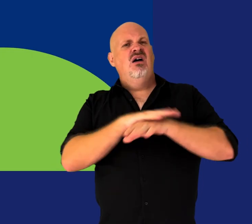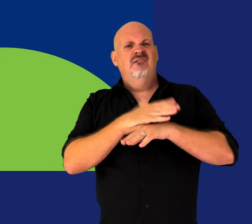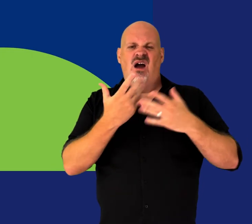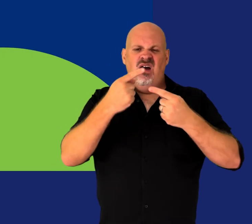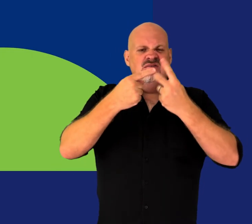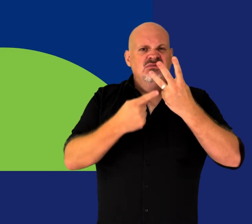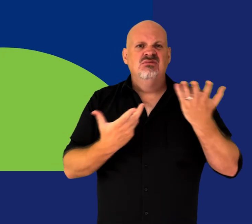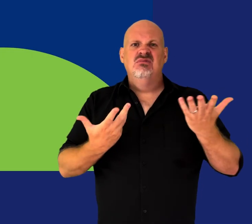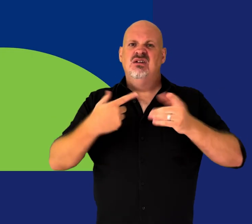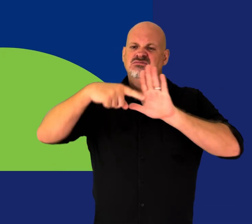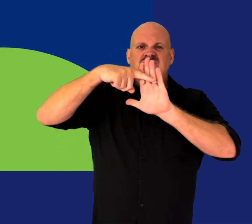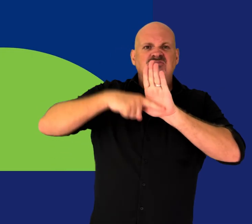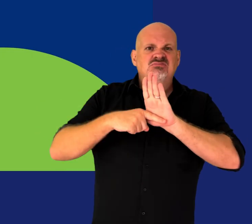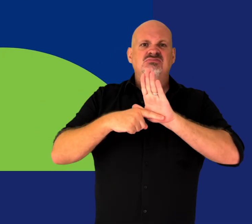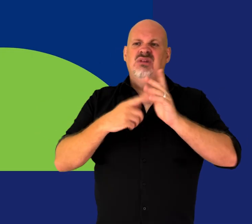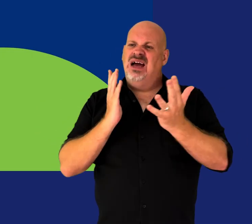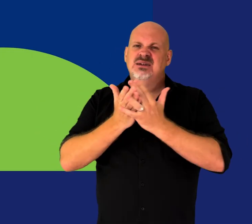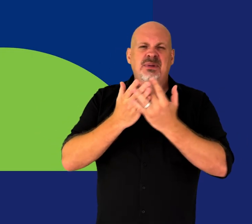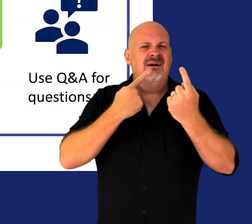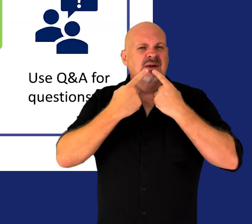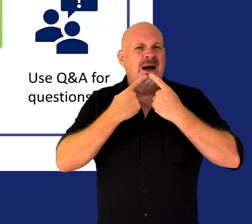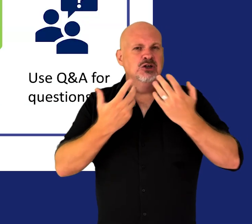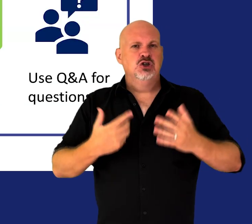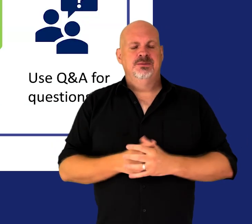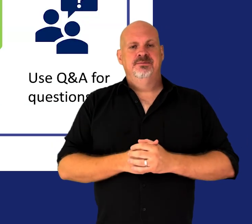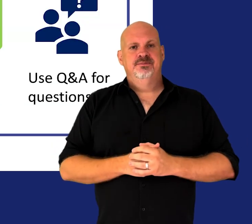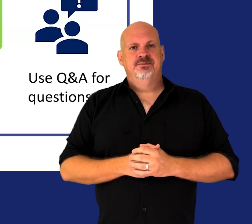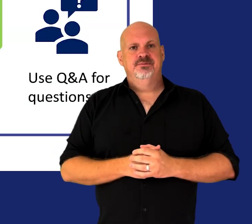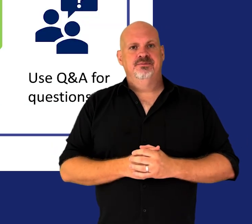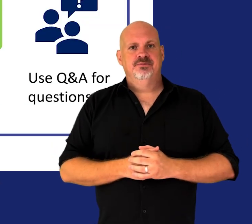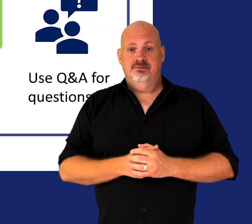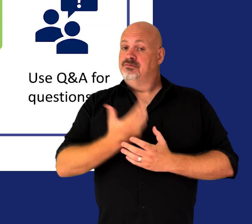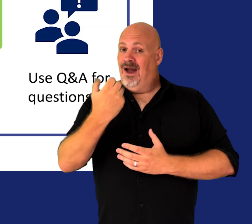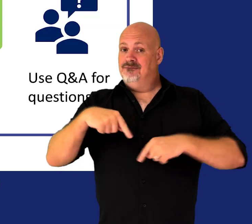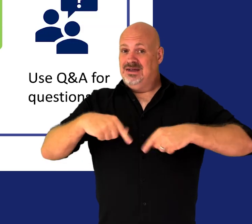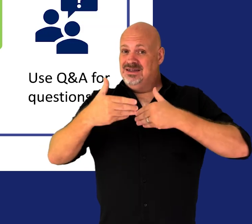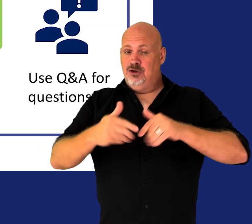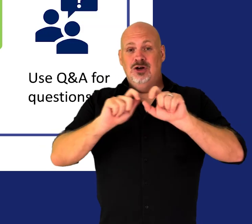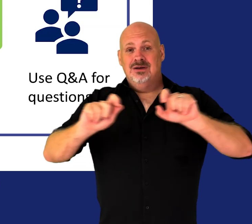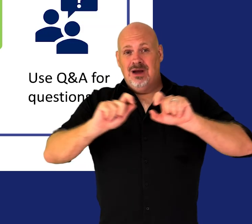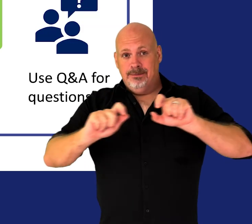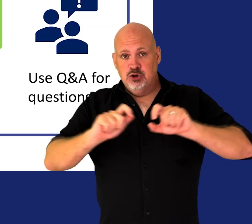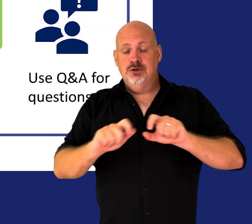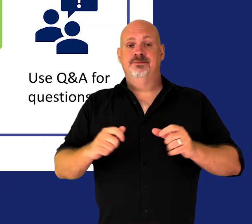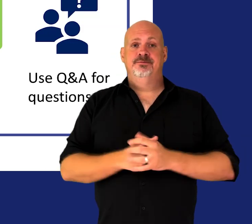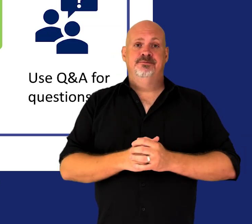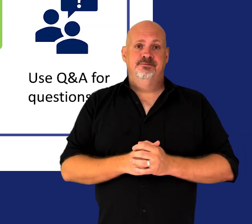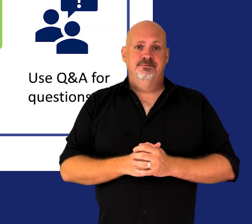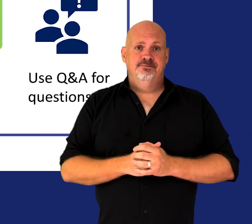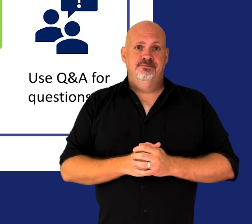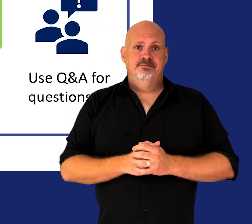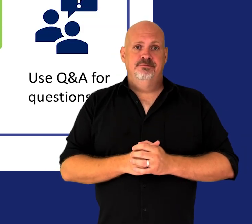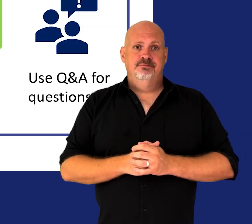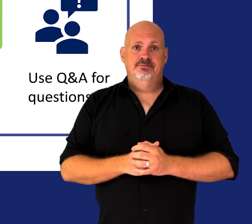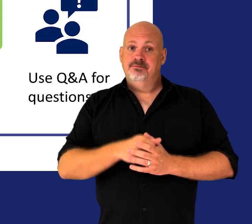going to cover a couple of bits of housekeeping and accessibility information. We do have captions available during